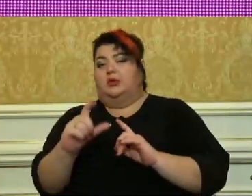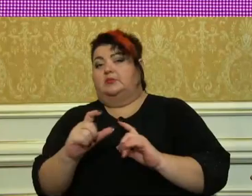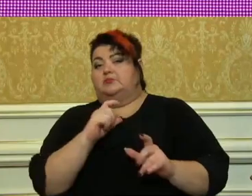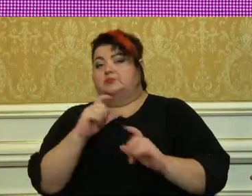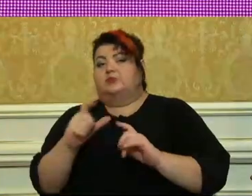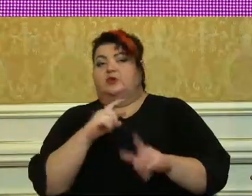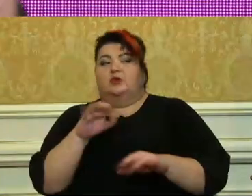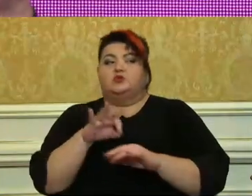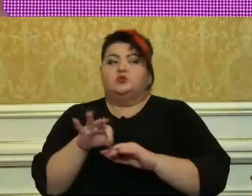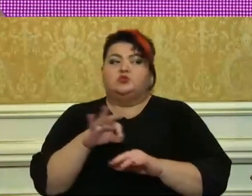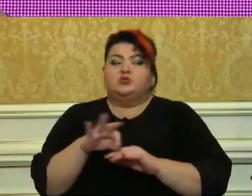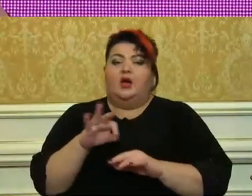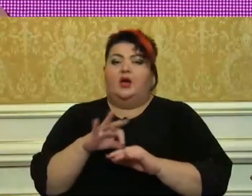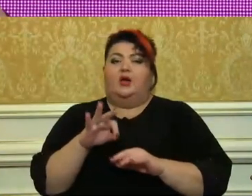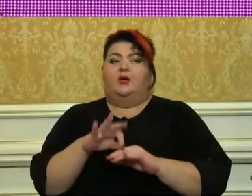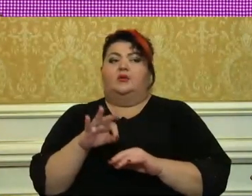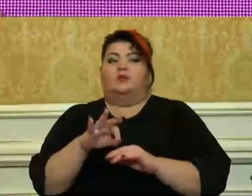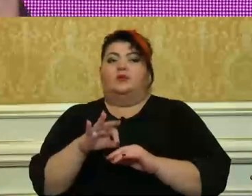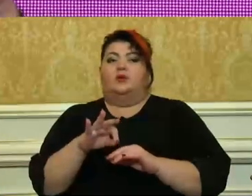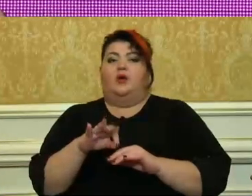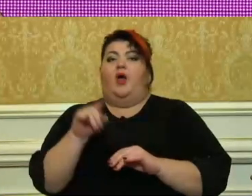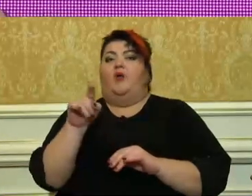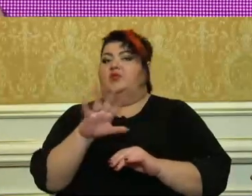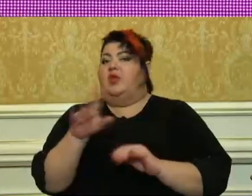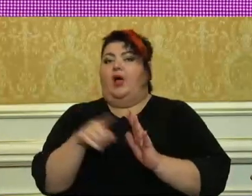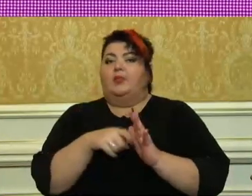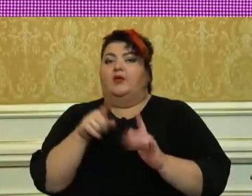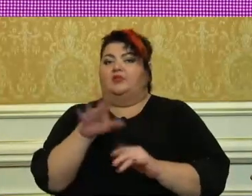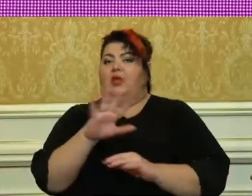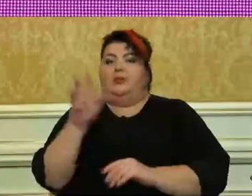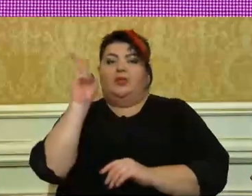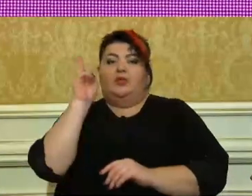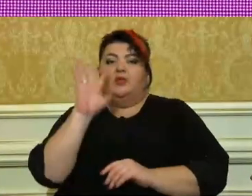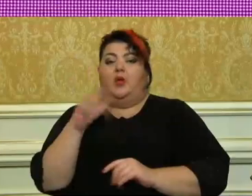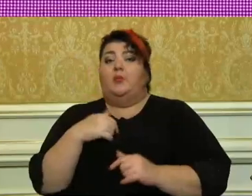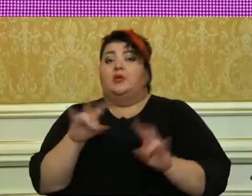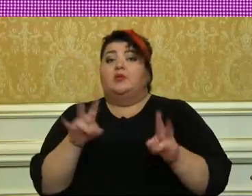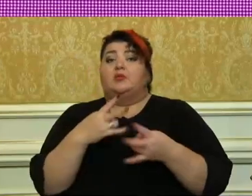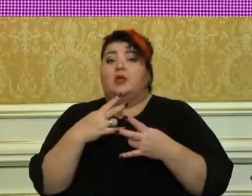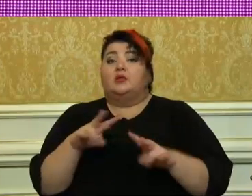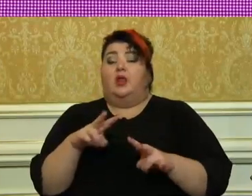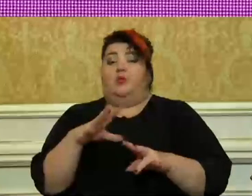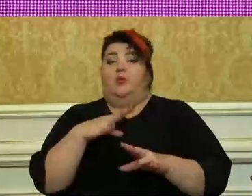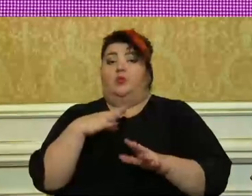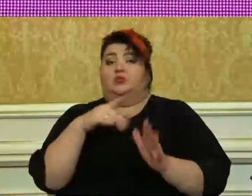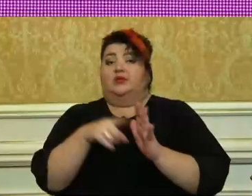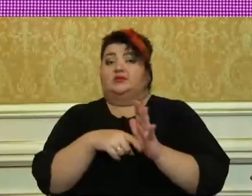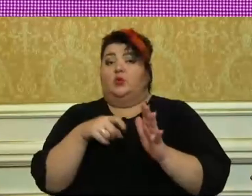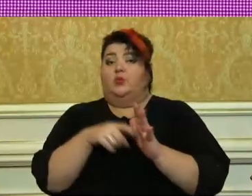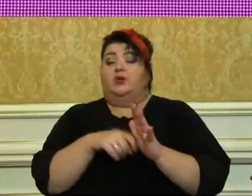situation resolutions, I've heard a lot of things that I am not from Donbas, I am not a diplomat,